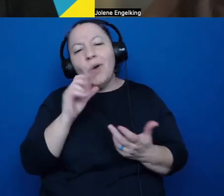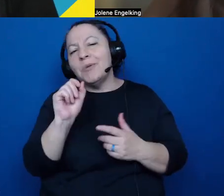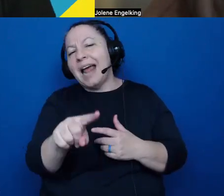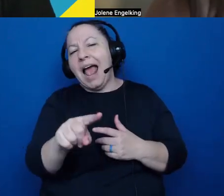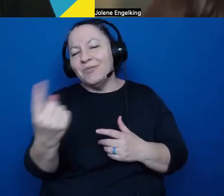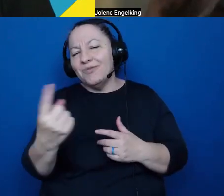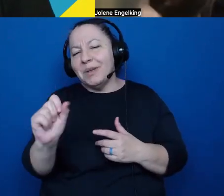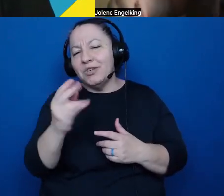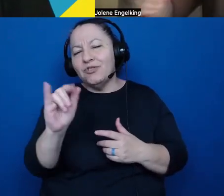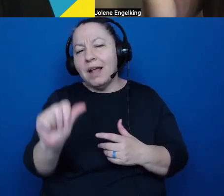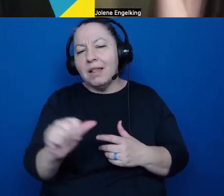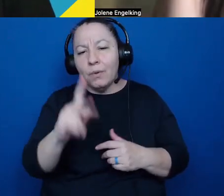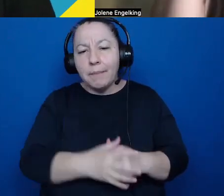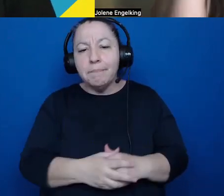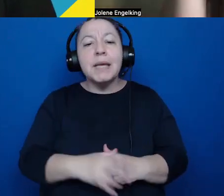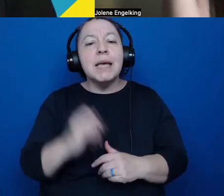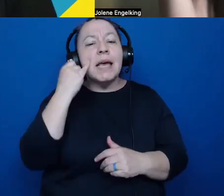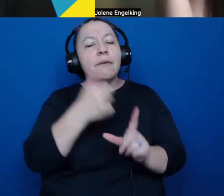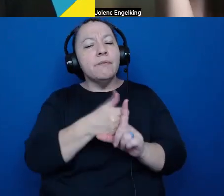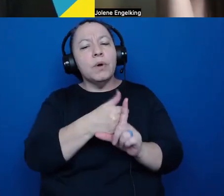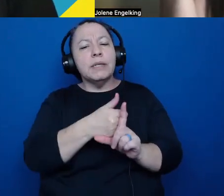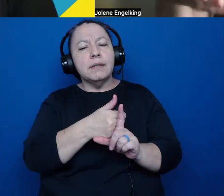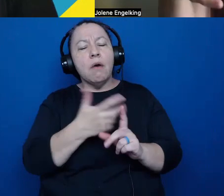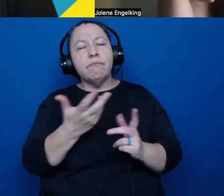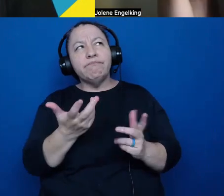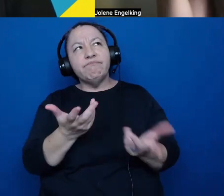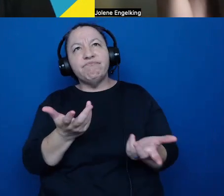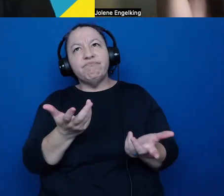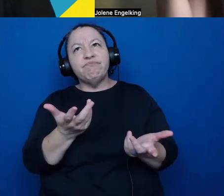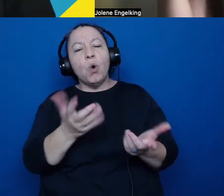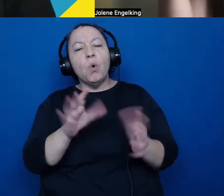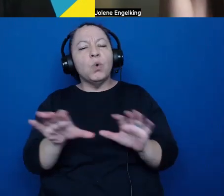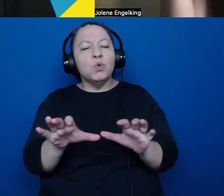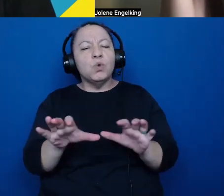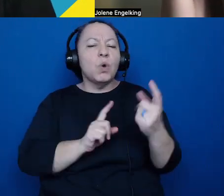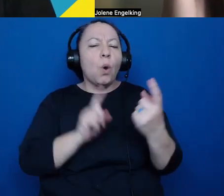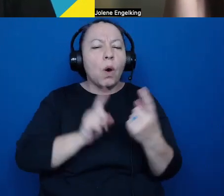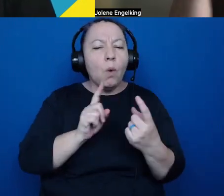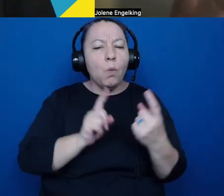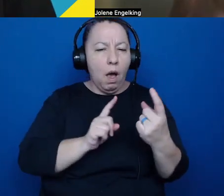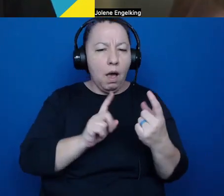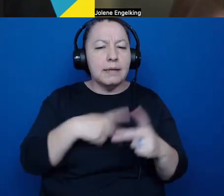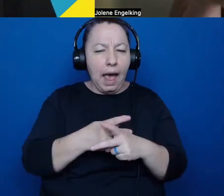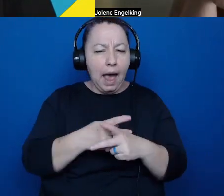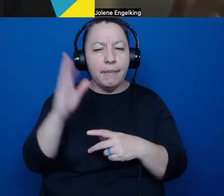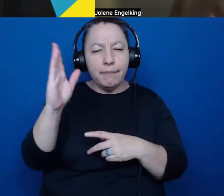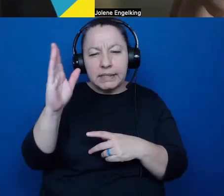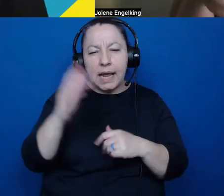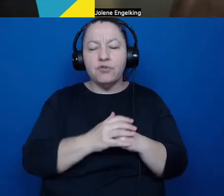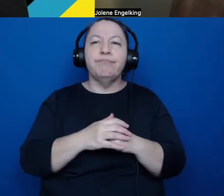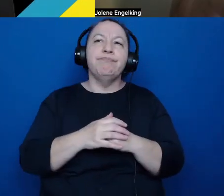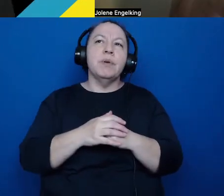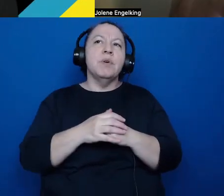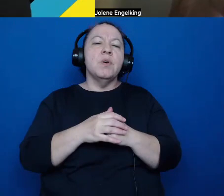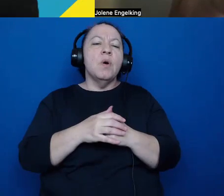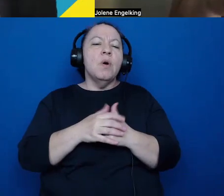Shayla. So if you were to do like one of those 101 sort of presentations about, you know, what is unique or what